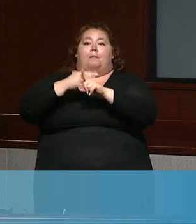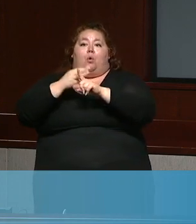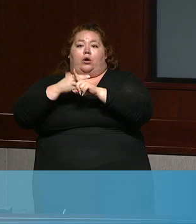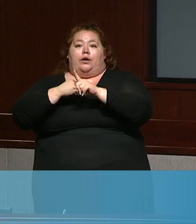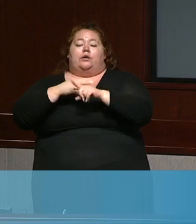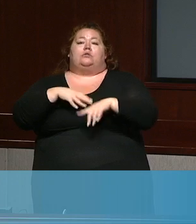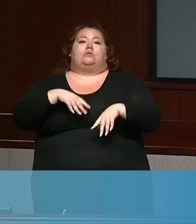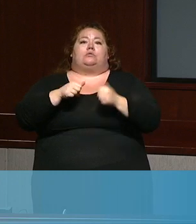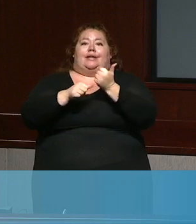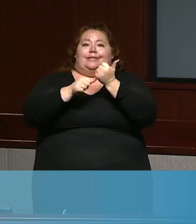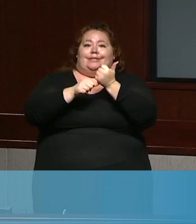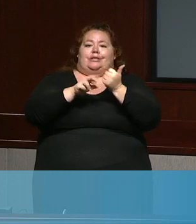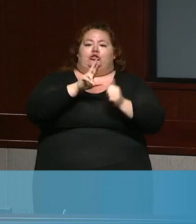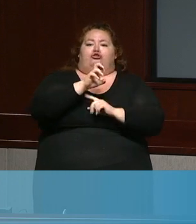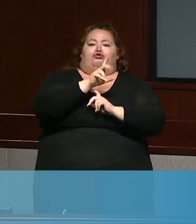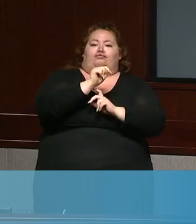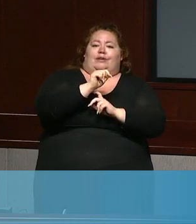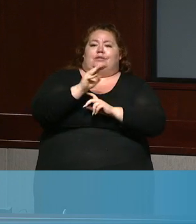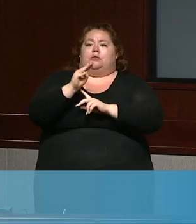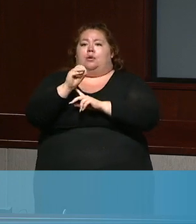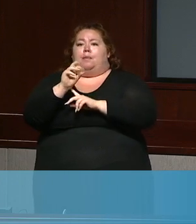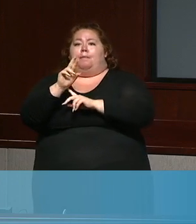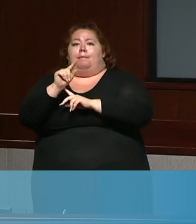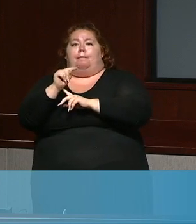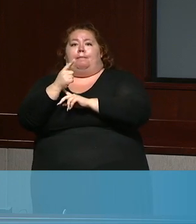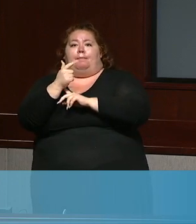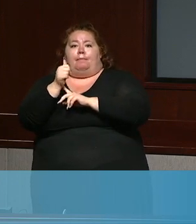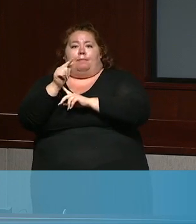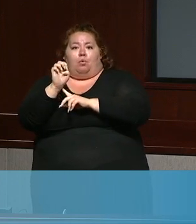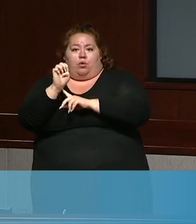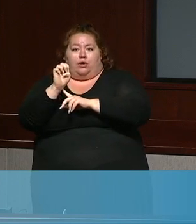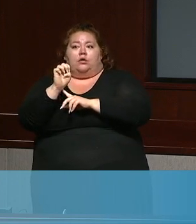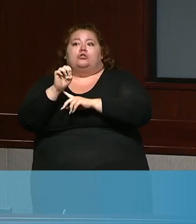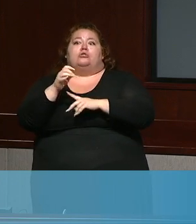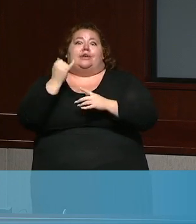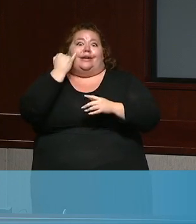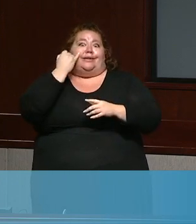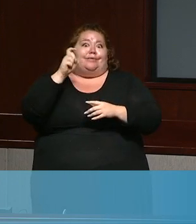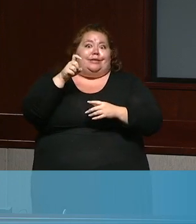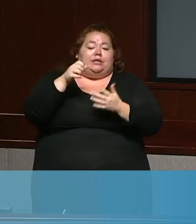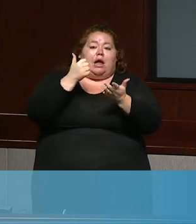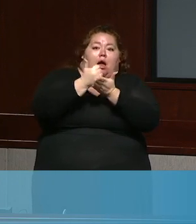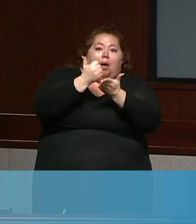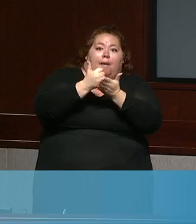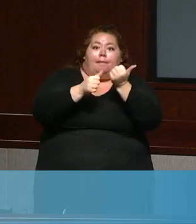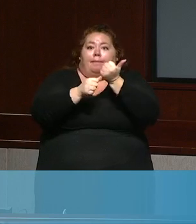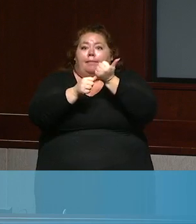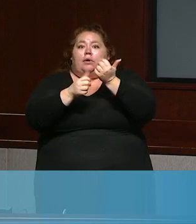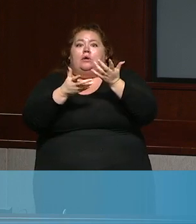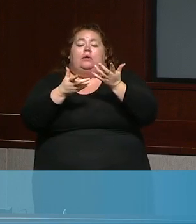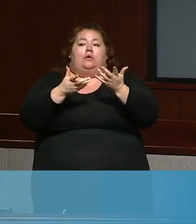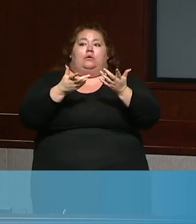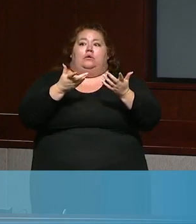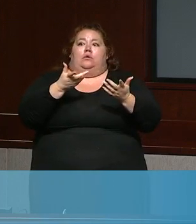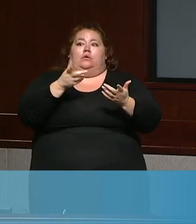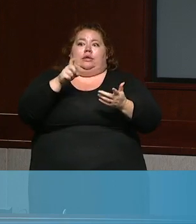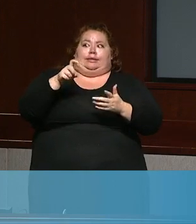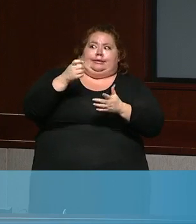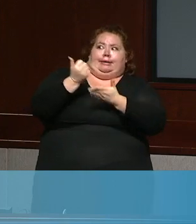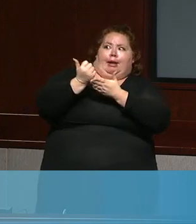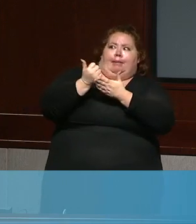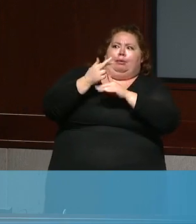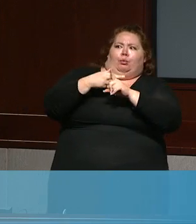need here in our community. If you are interested in getting this mortgage and